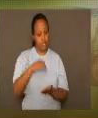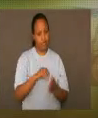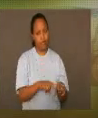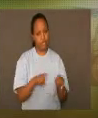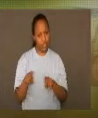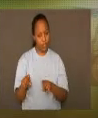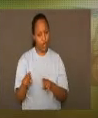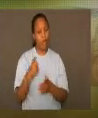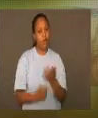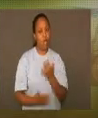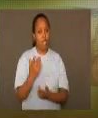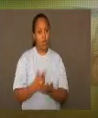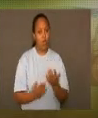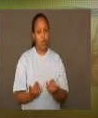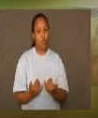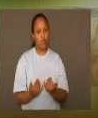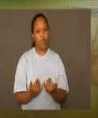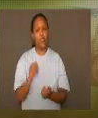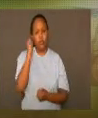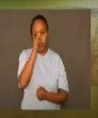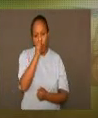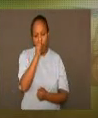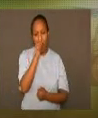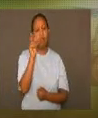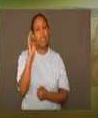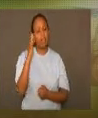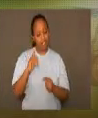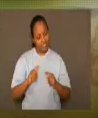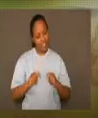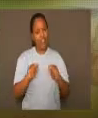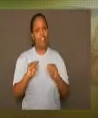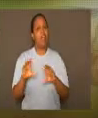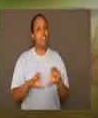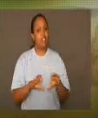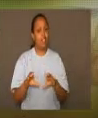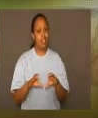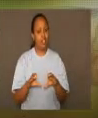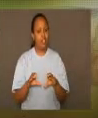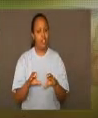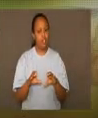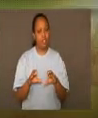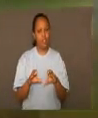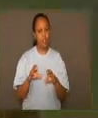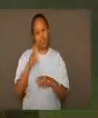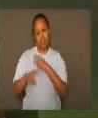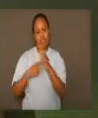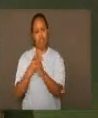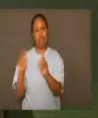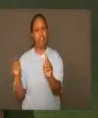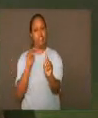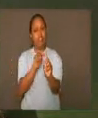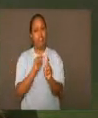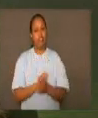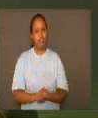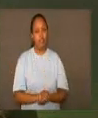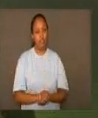talk about what Ethiopia's efforts mean from a global perspective. I